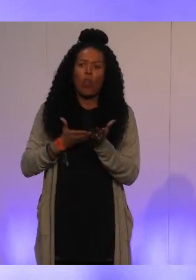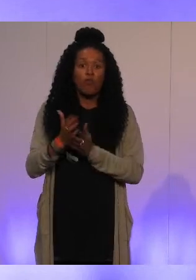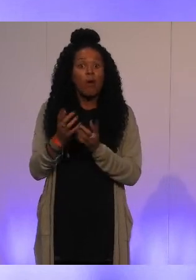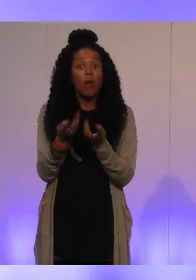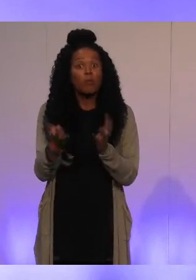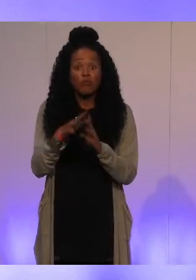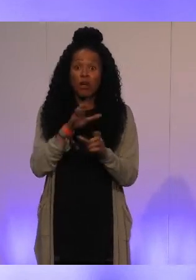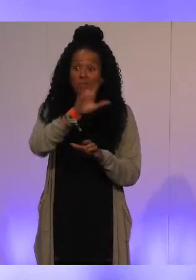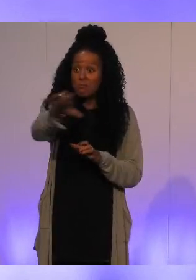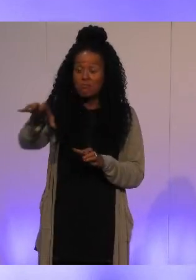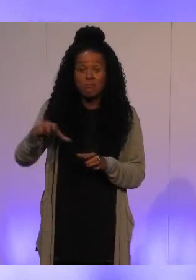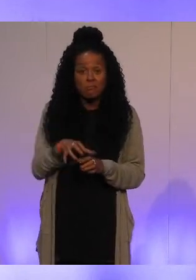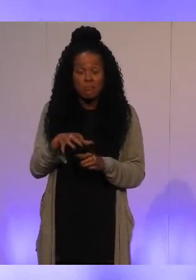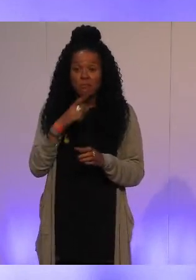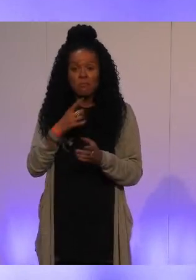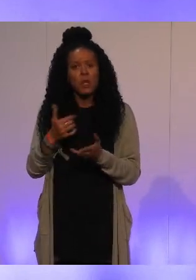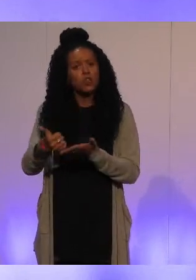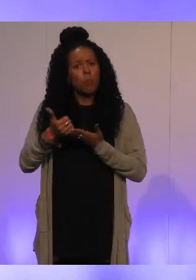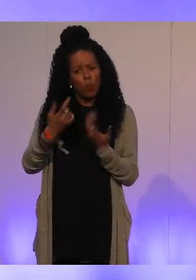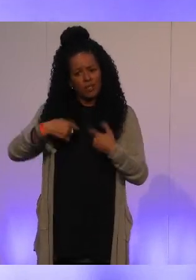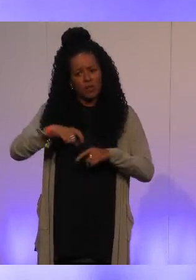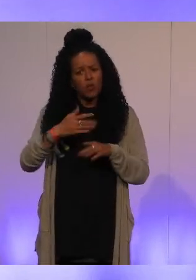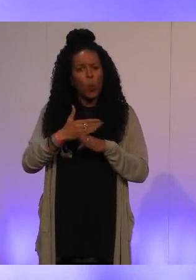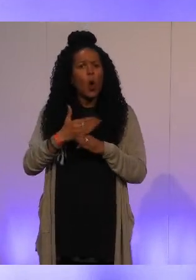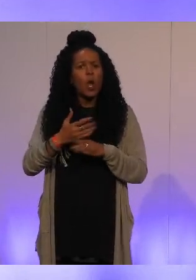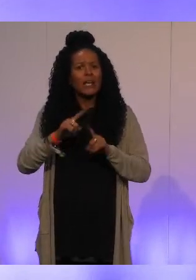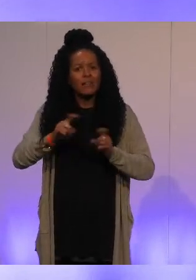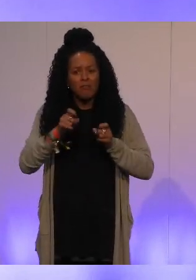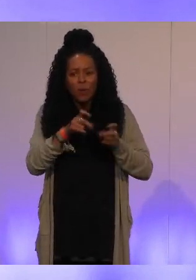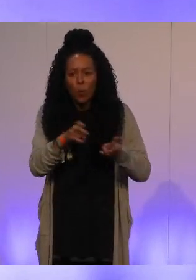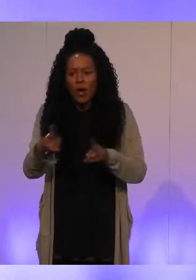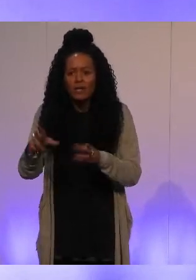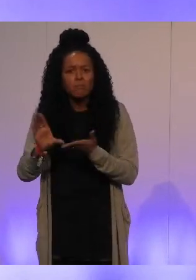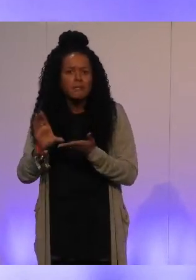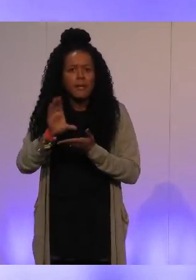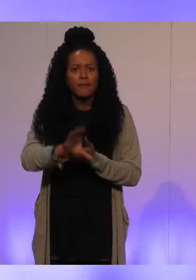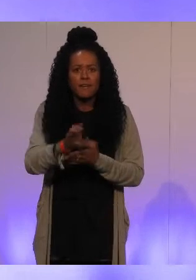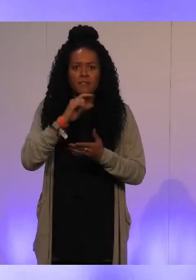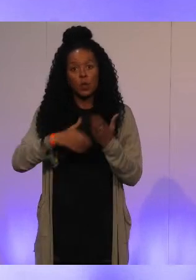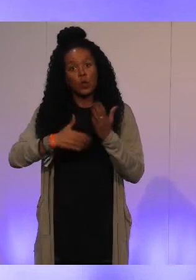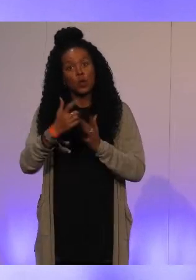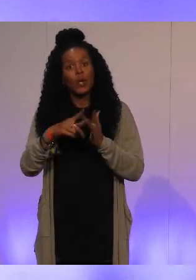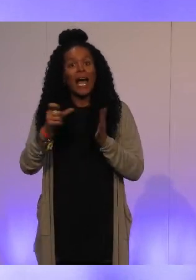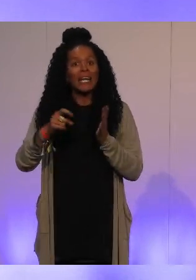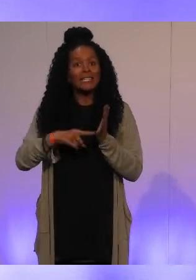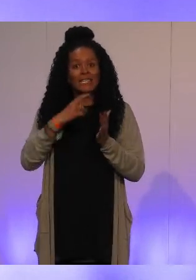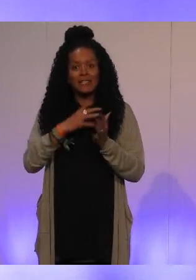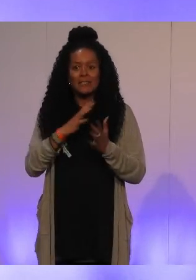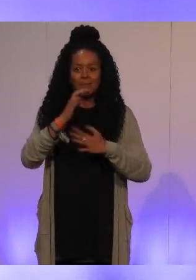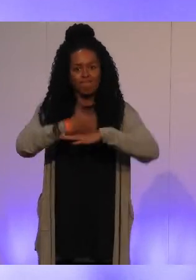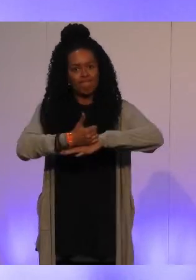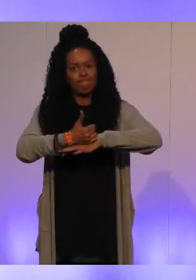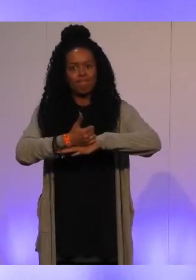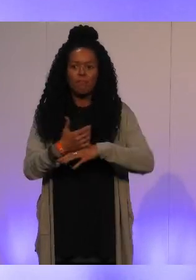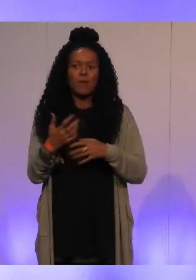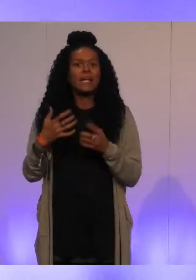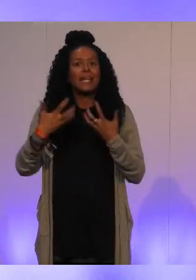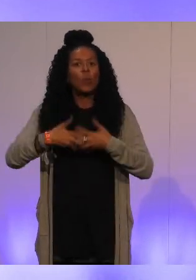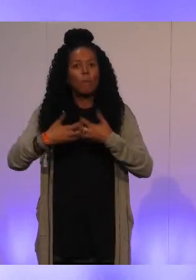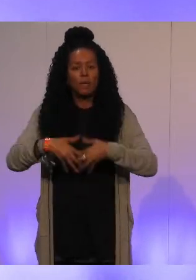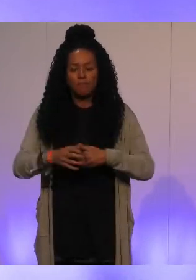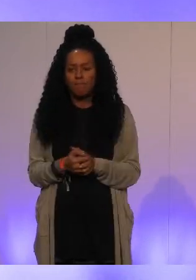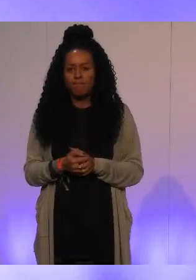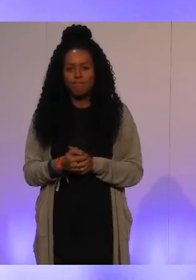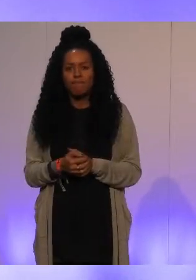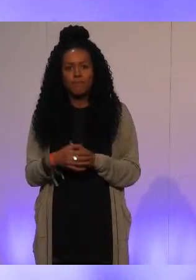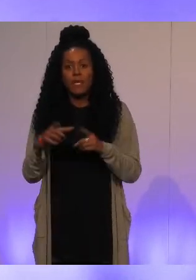and supported us to work in different ways with investment and development of our IT infrastructure and kit. Here's